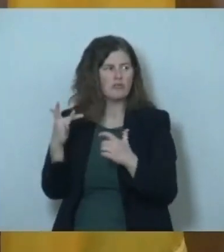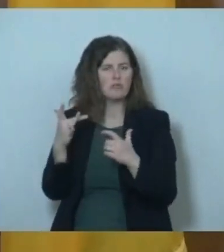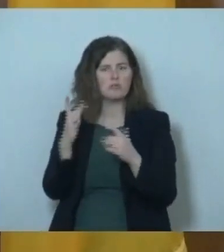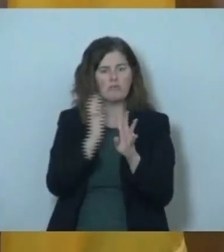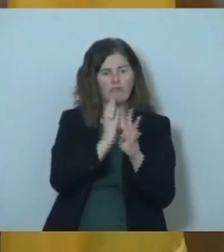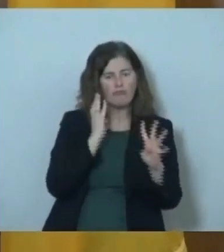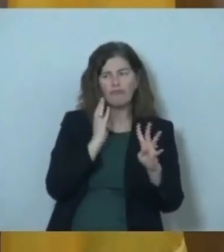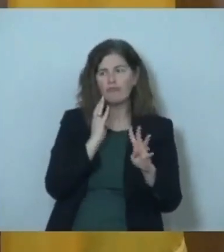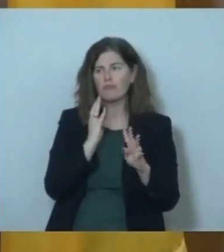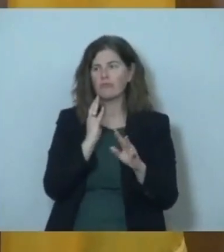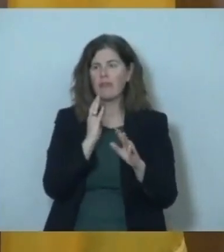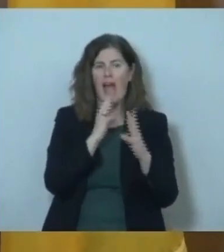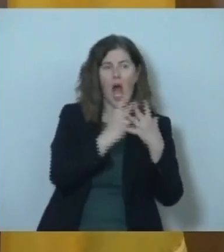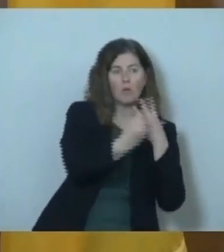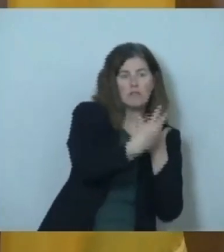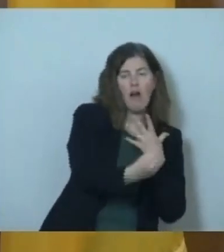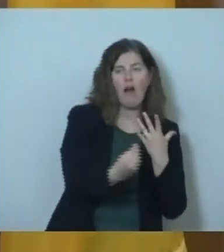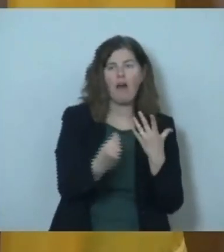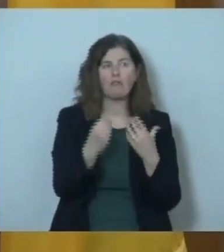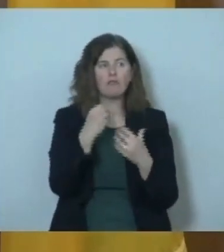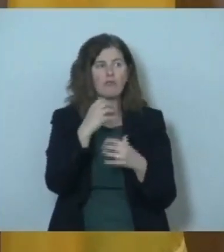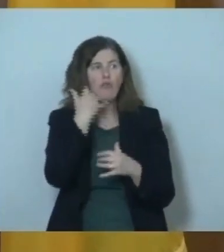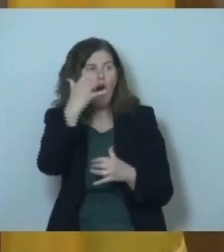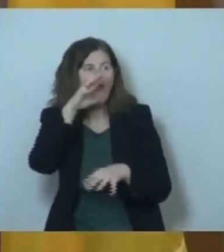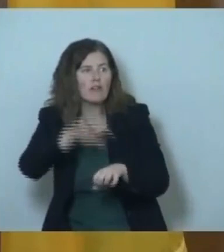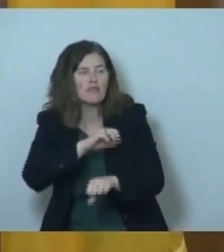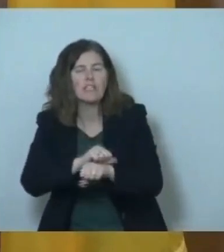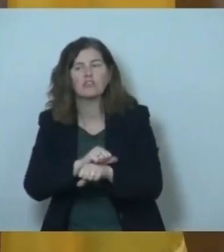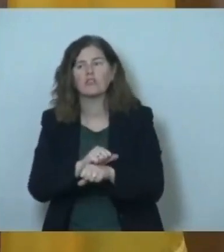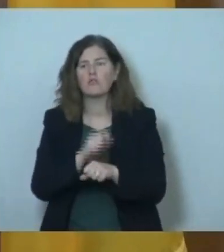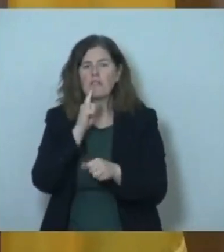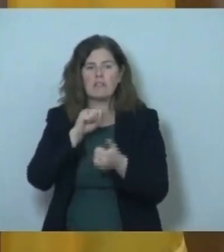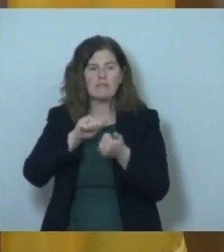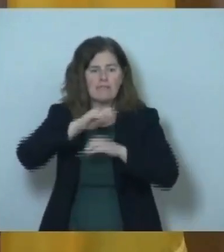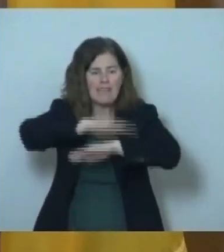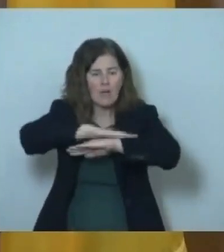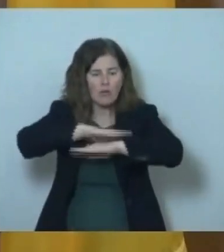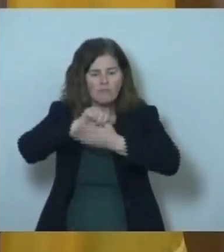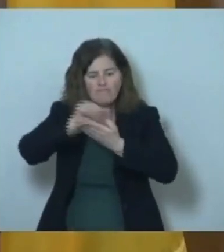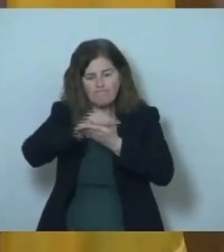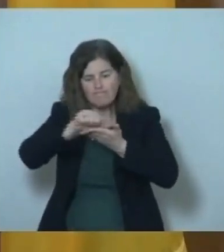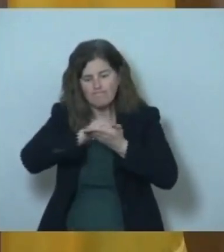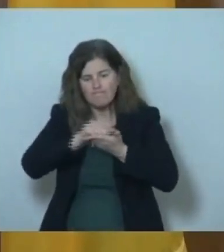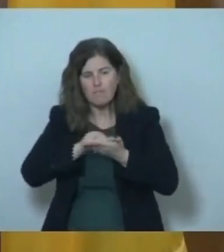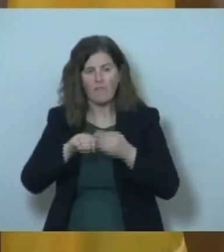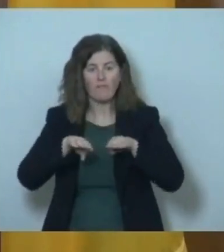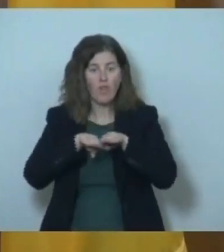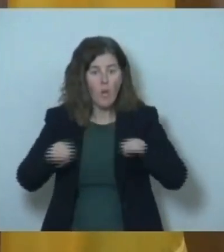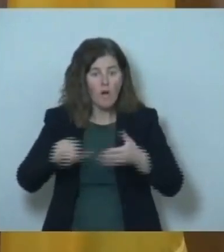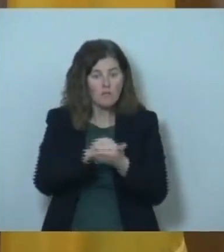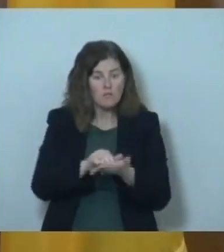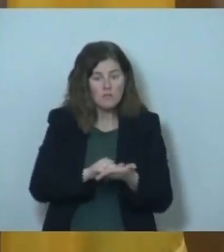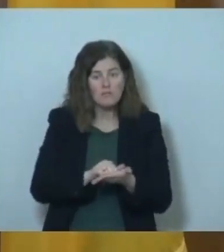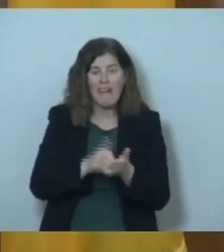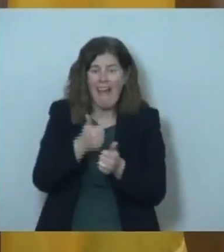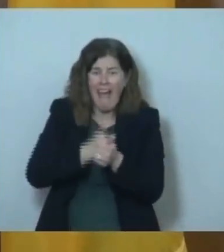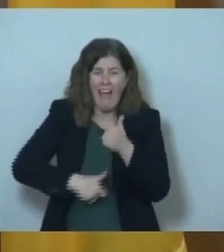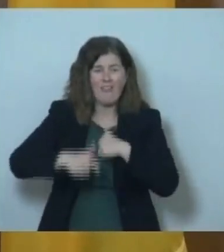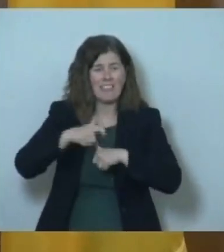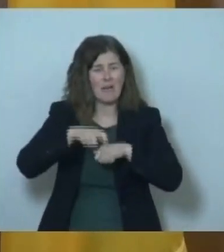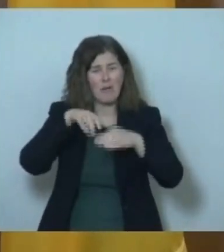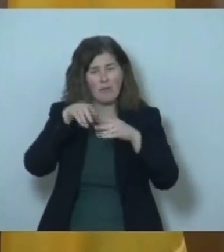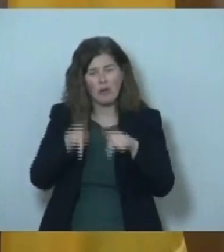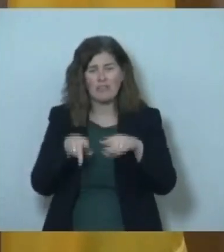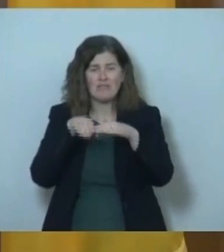to really reduce wiping down tables and the restaurants on the floors after every single